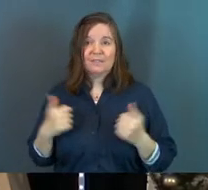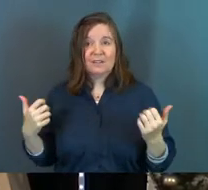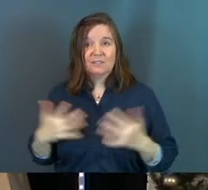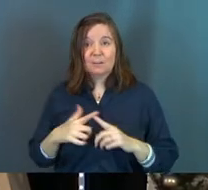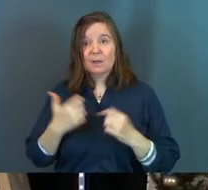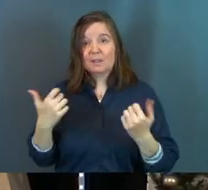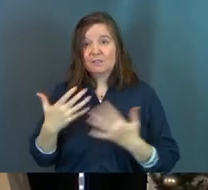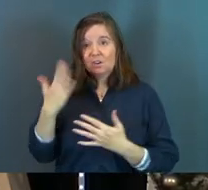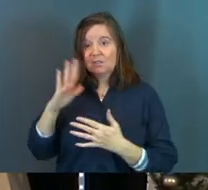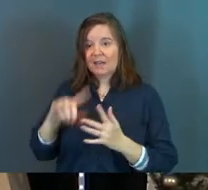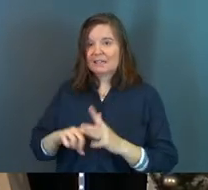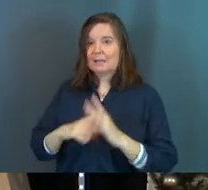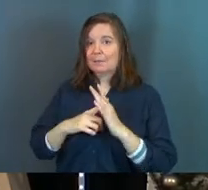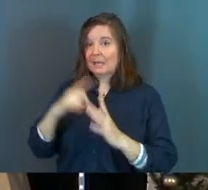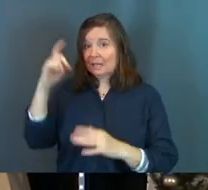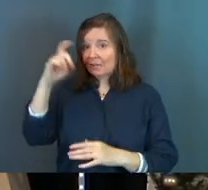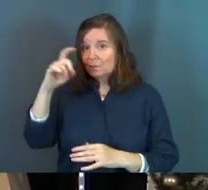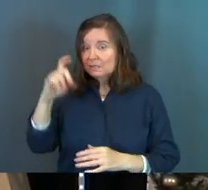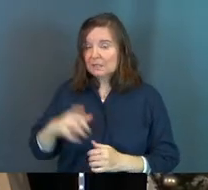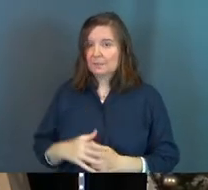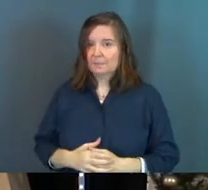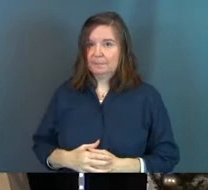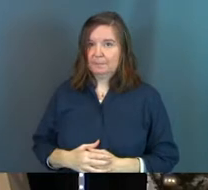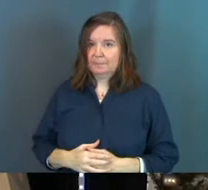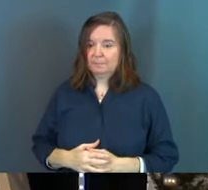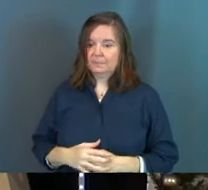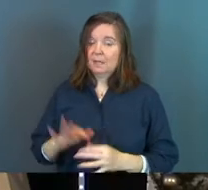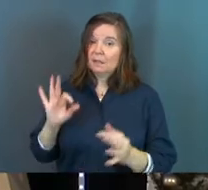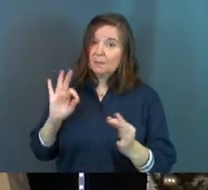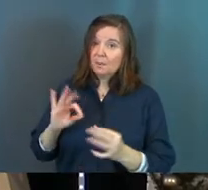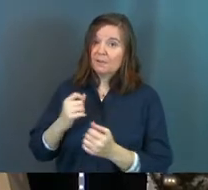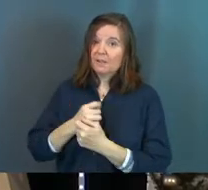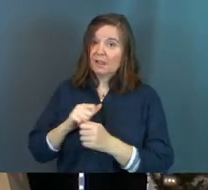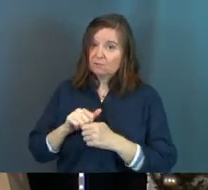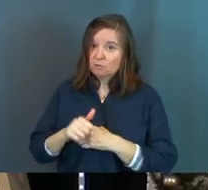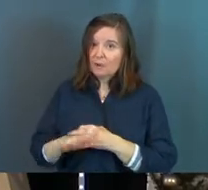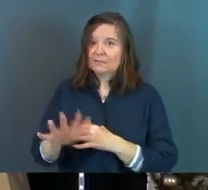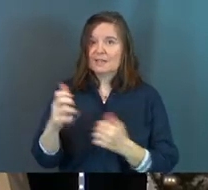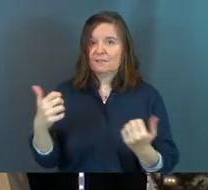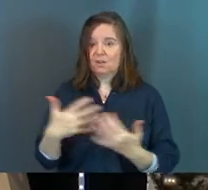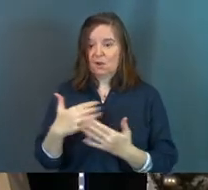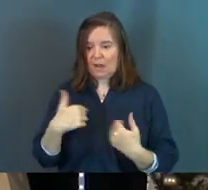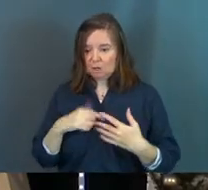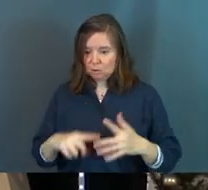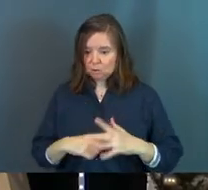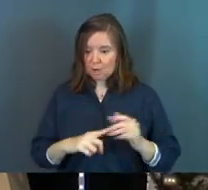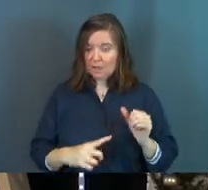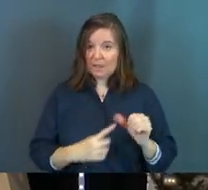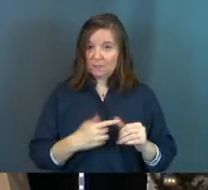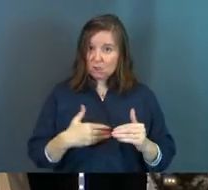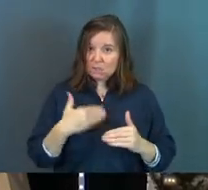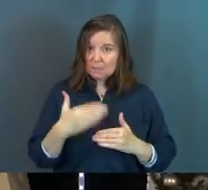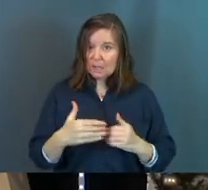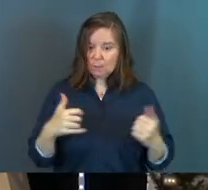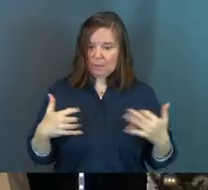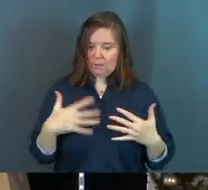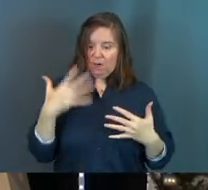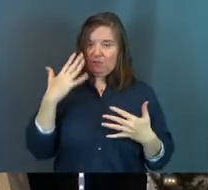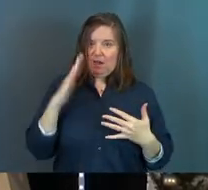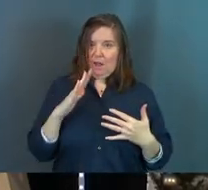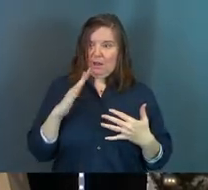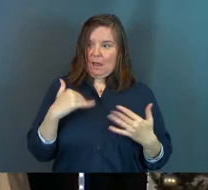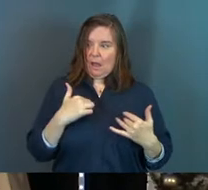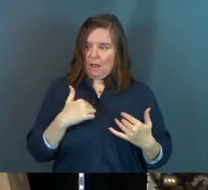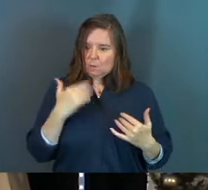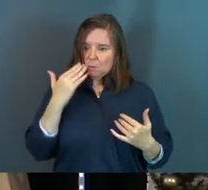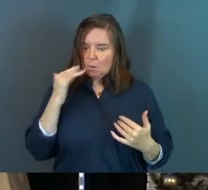the fear of God is the beginning of wisdom. Amen? Amen. But perfect love drives out fear. I had to start at the first step, which was the fear of God.